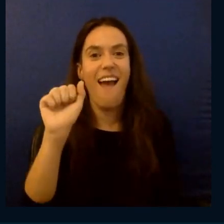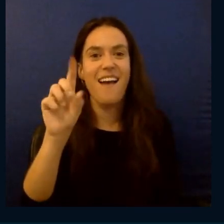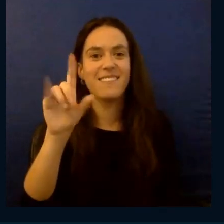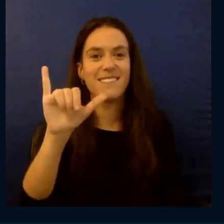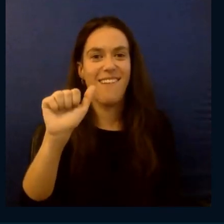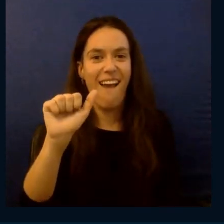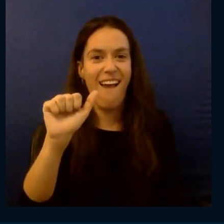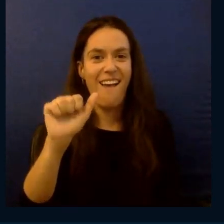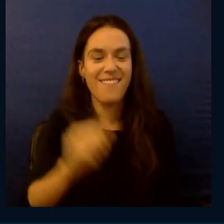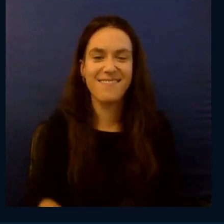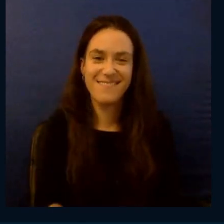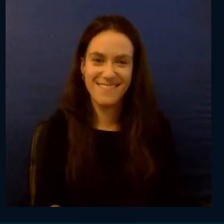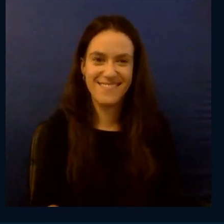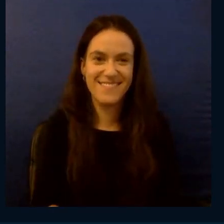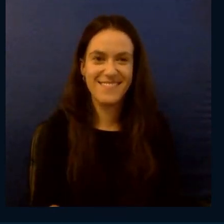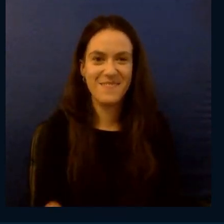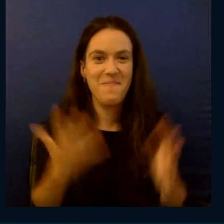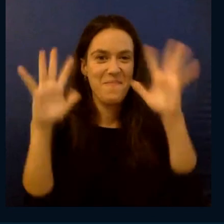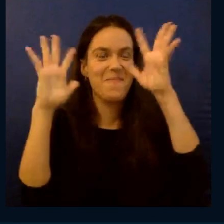Nadia.